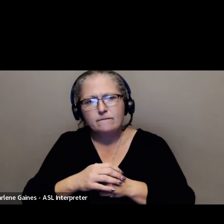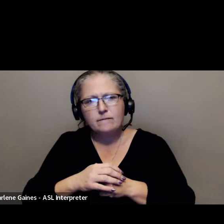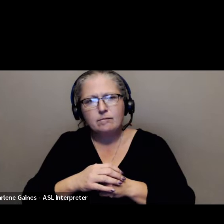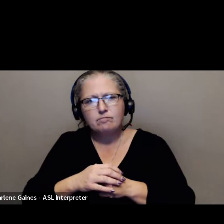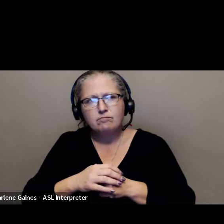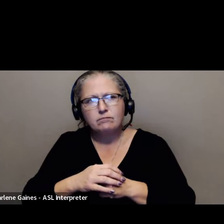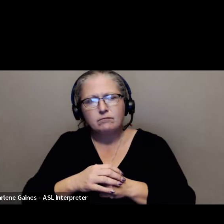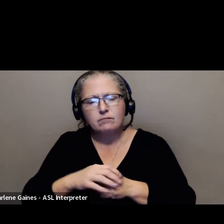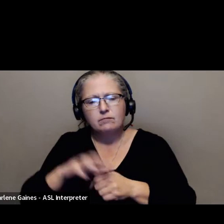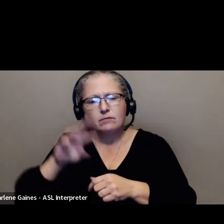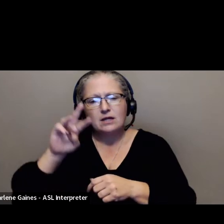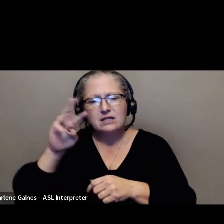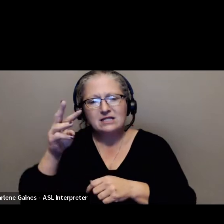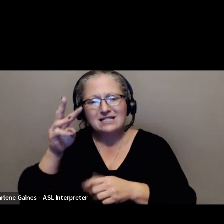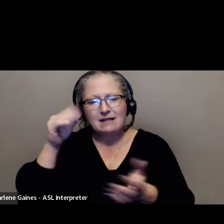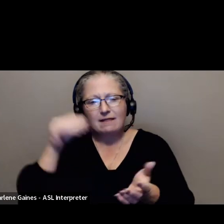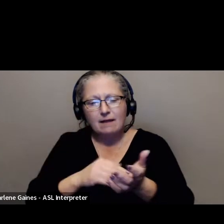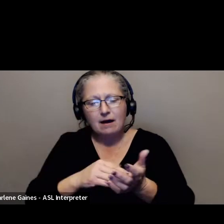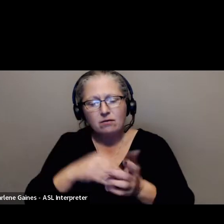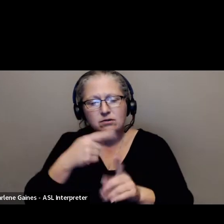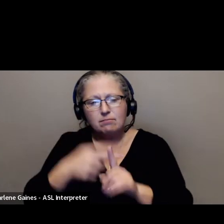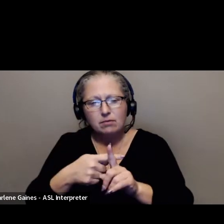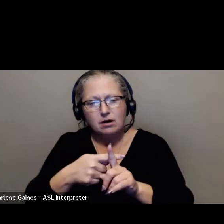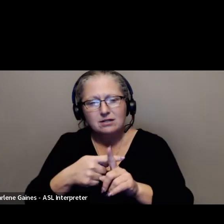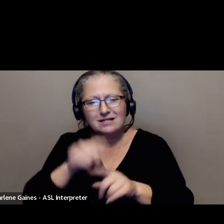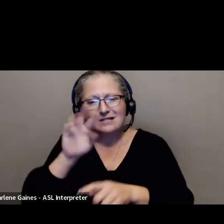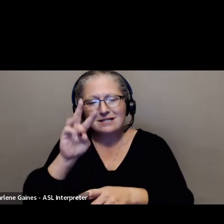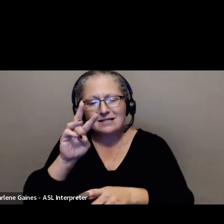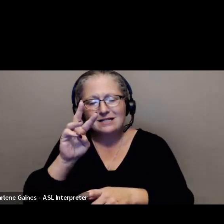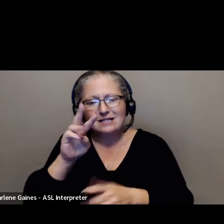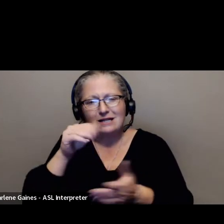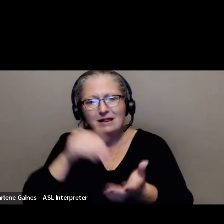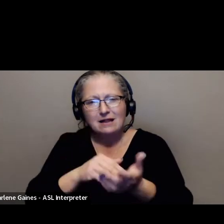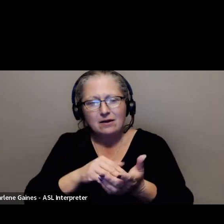the 6,000 plus